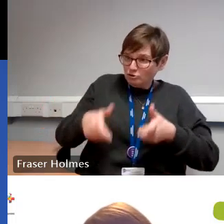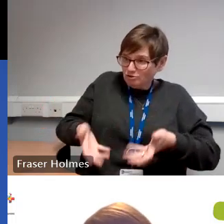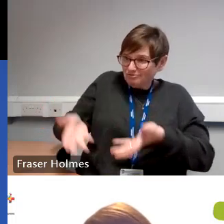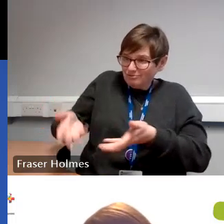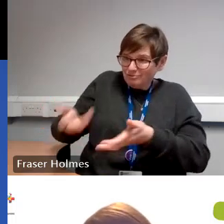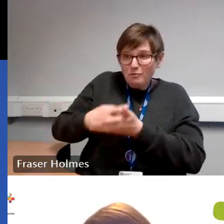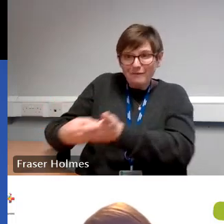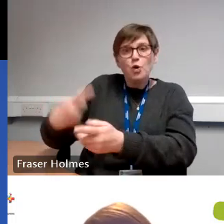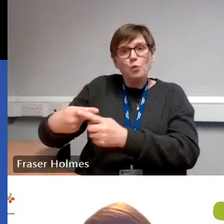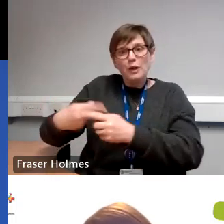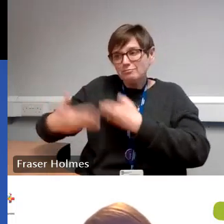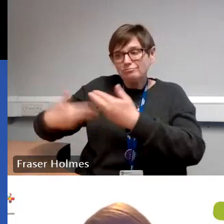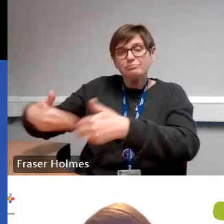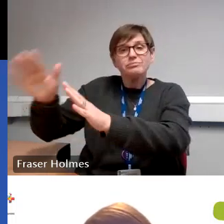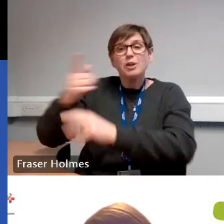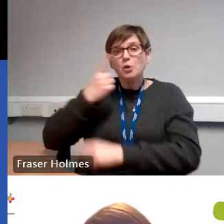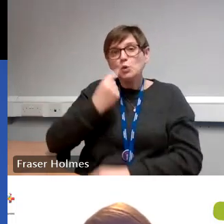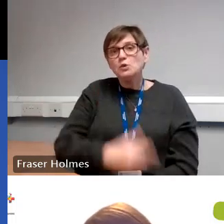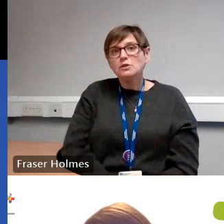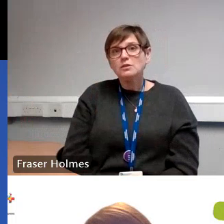Mm-hmm.